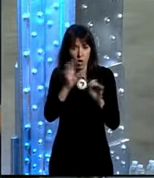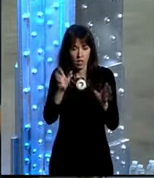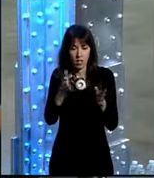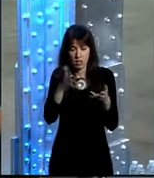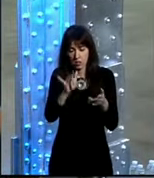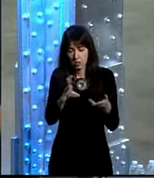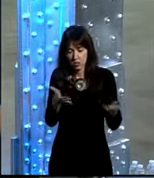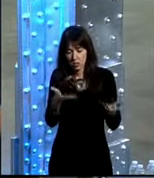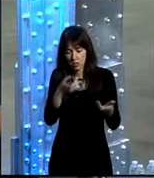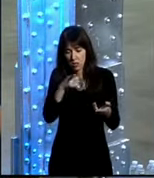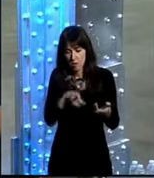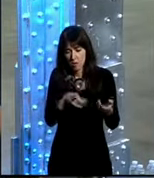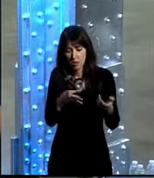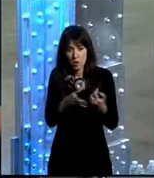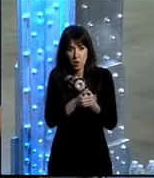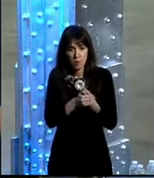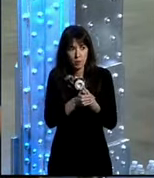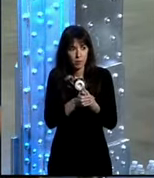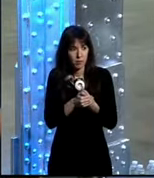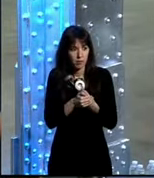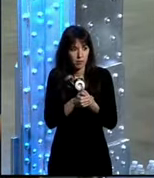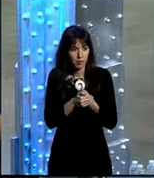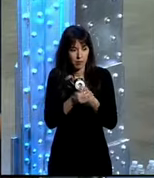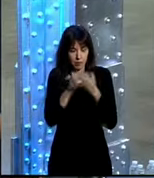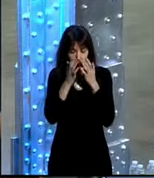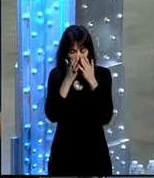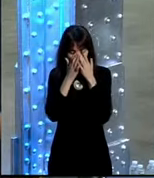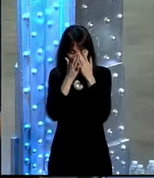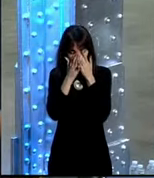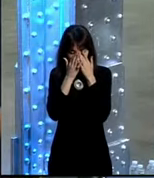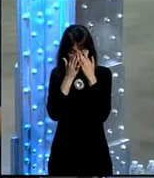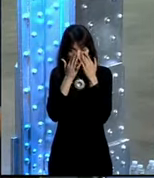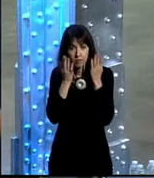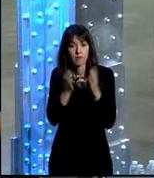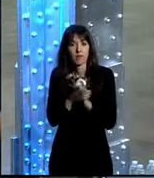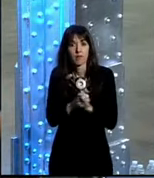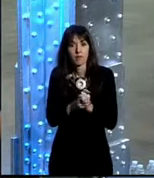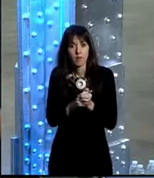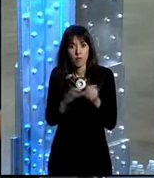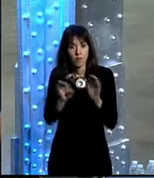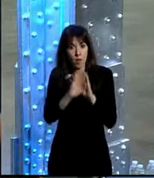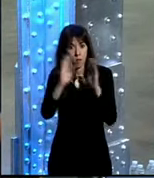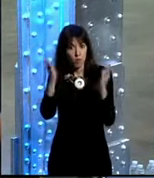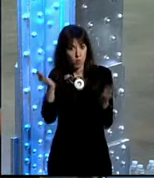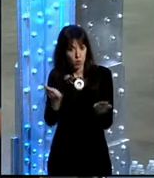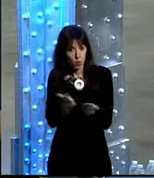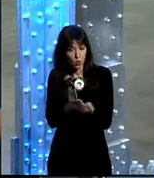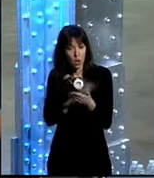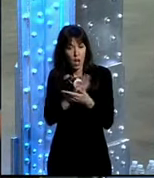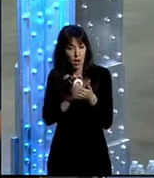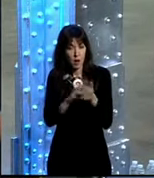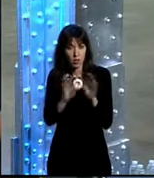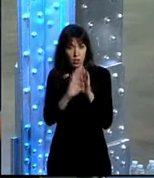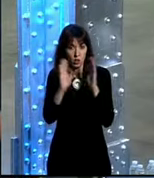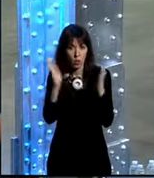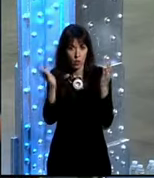as expand it out to the ecosystem that is the world. What is the world more than a place where things get born